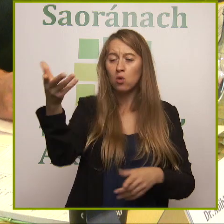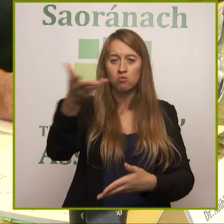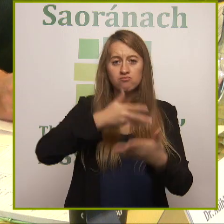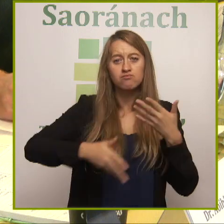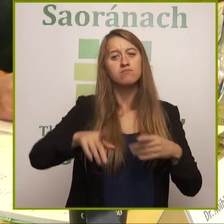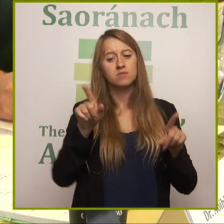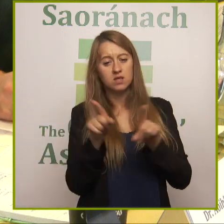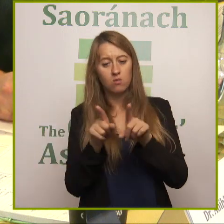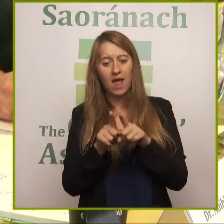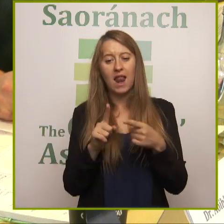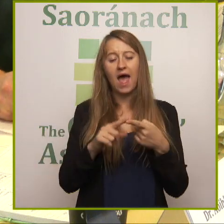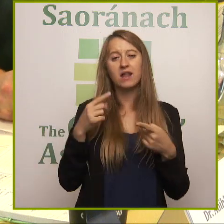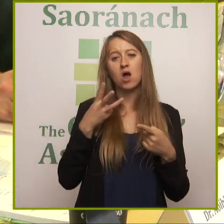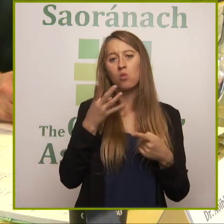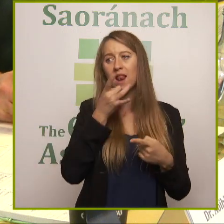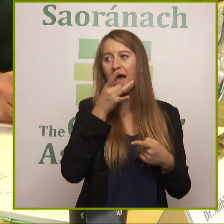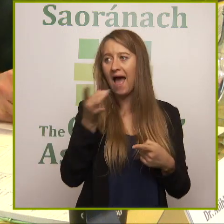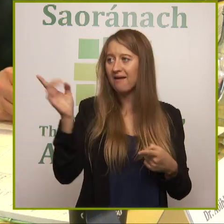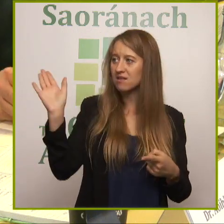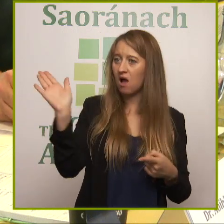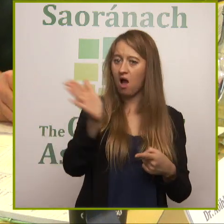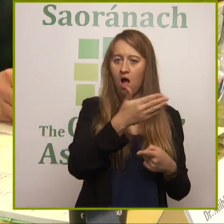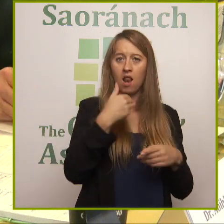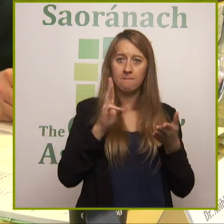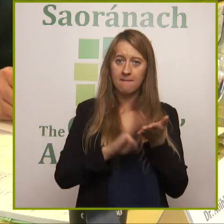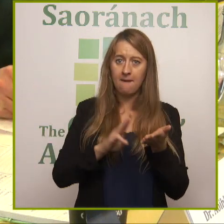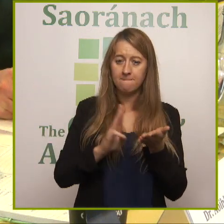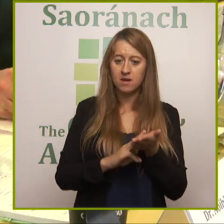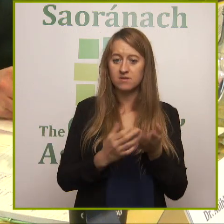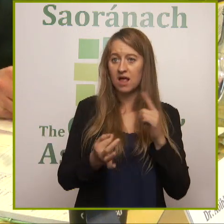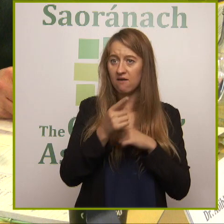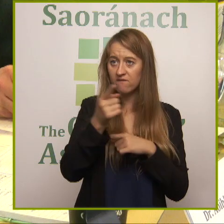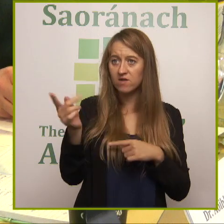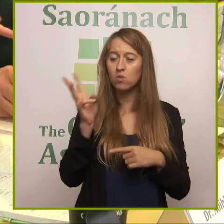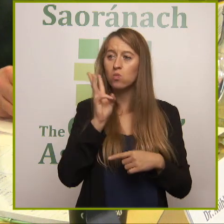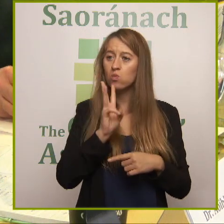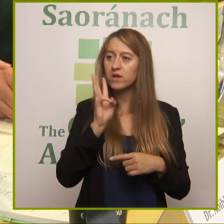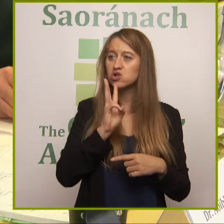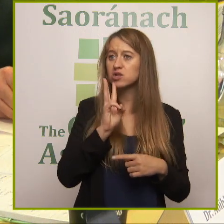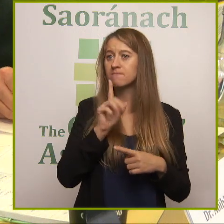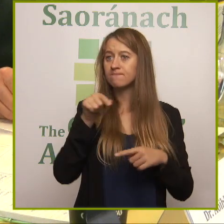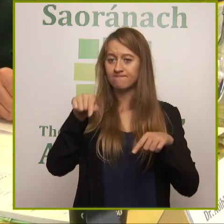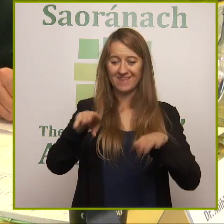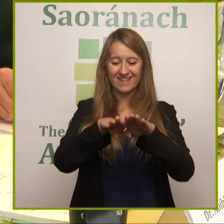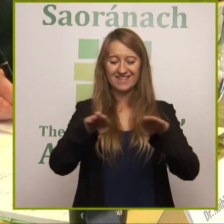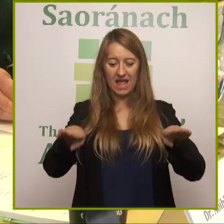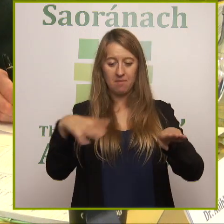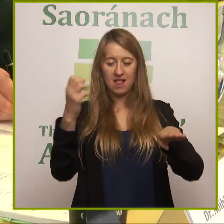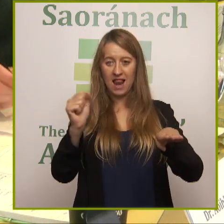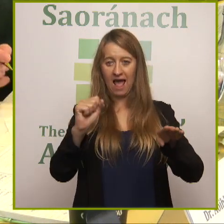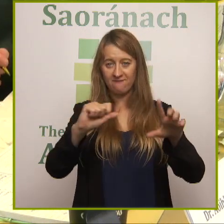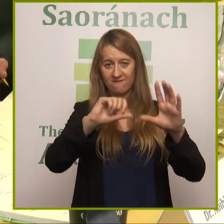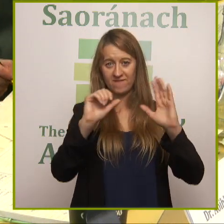now we're going to ask our members if you'd like to take one of the leaves that are on your table